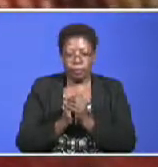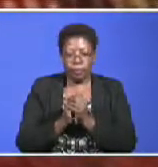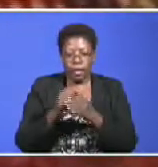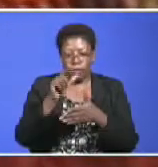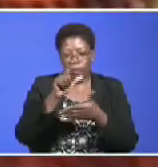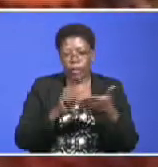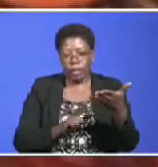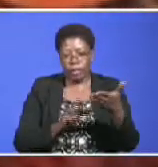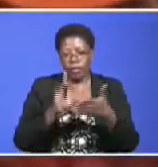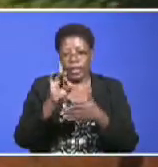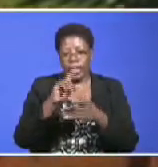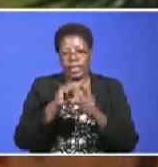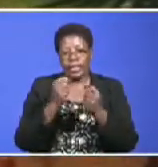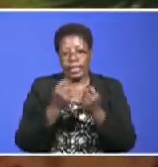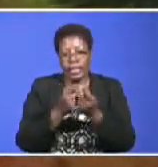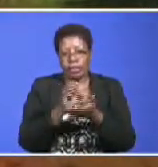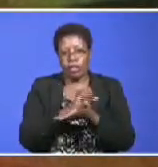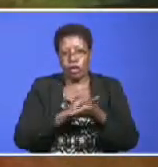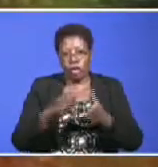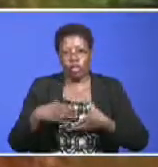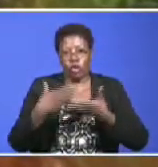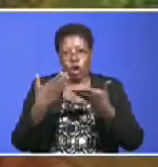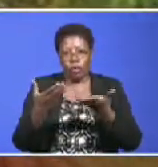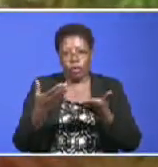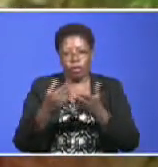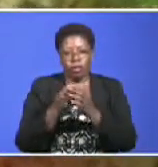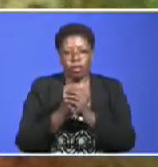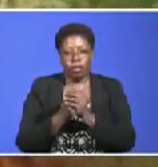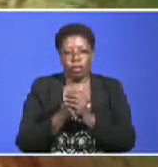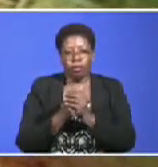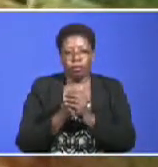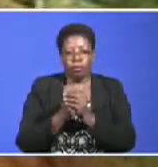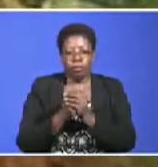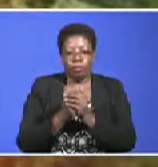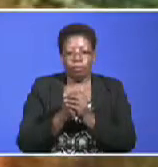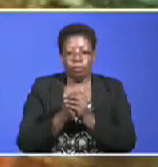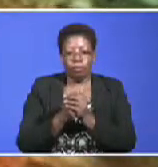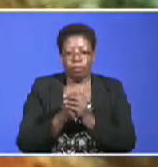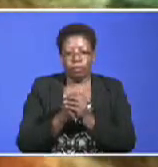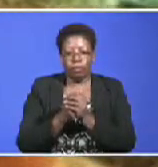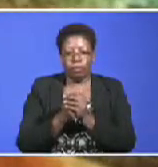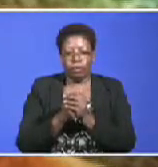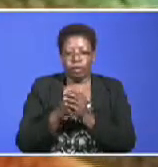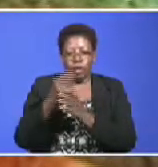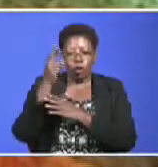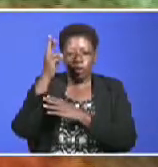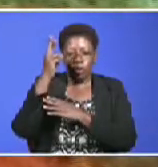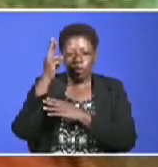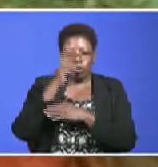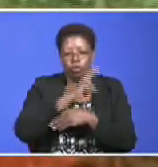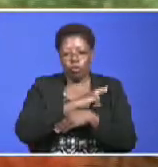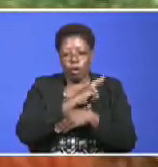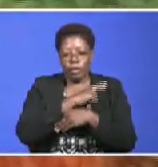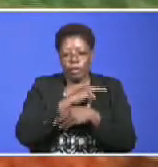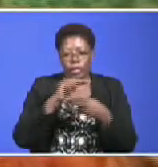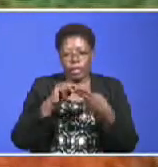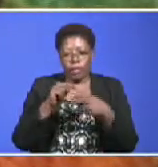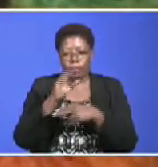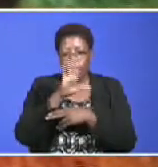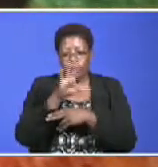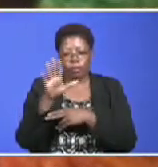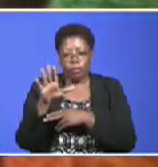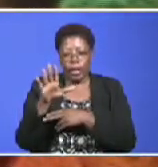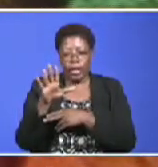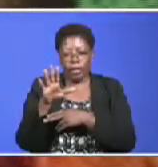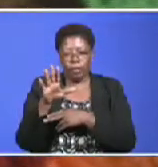of 18 scholarship offers. On the 24/7 Sports composite site, Roberts is ranked as the number 55 defensive end in the